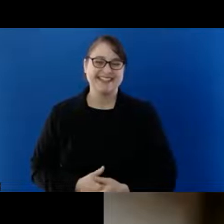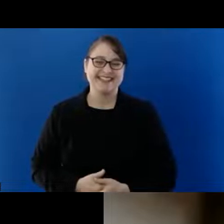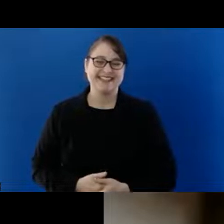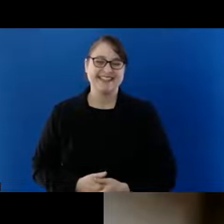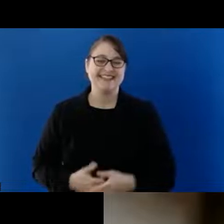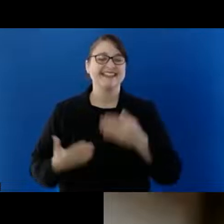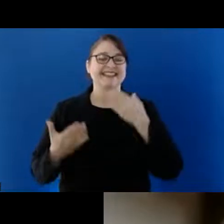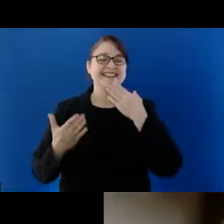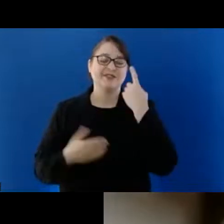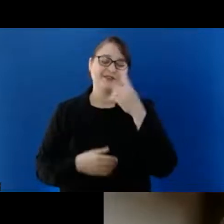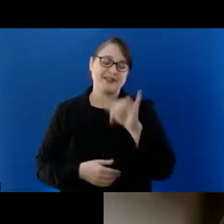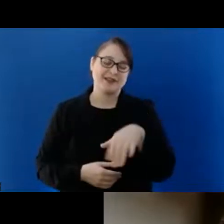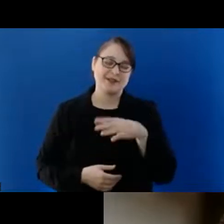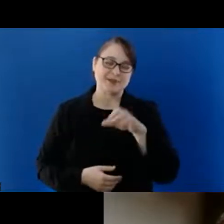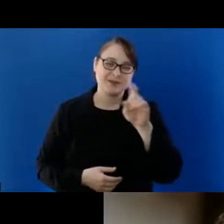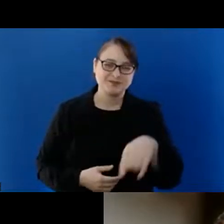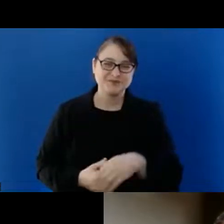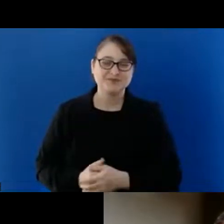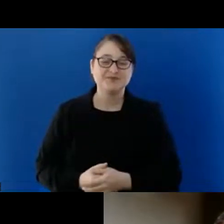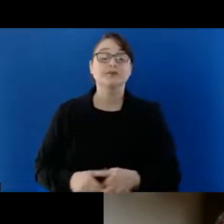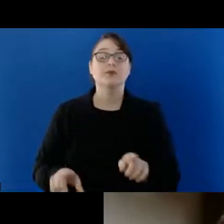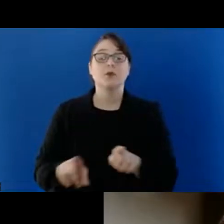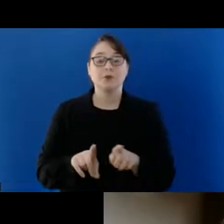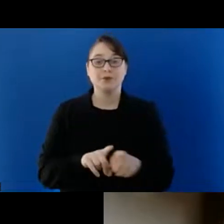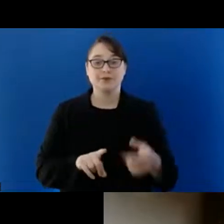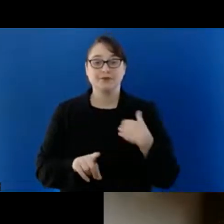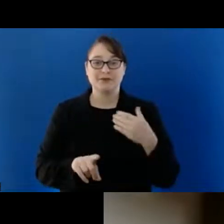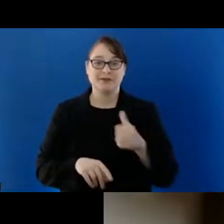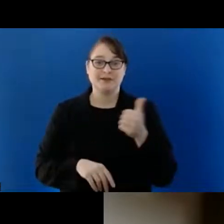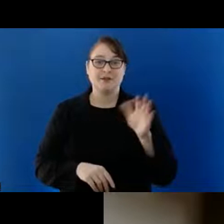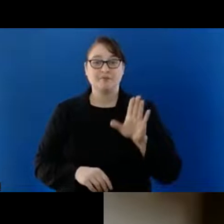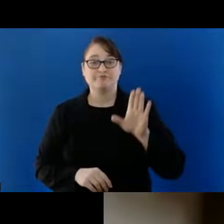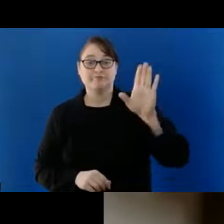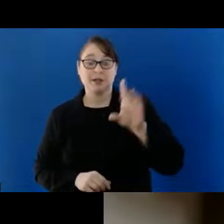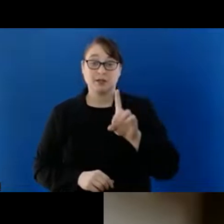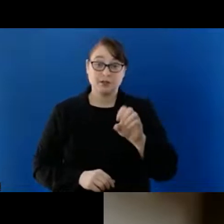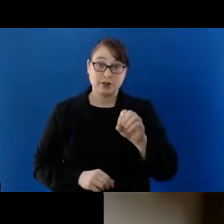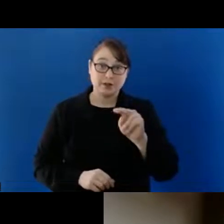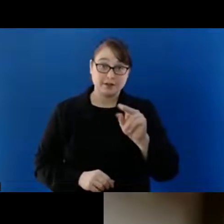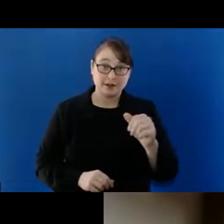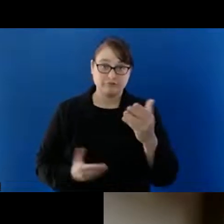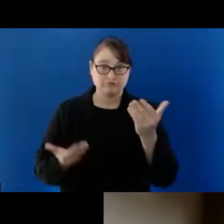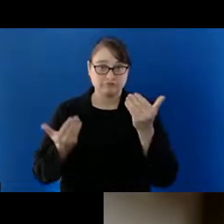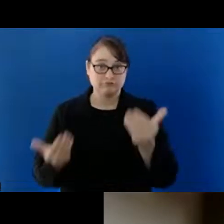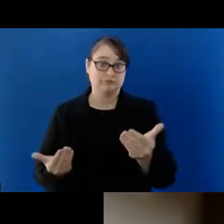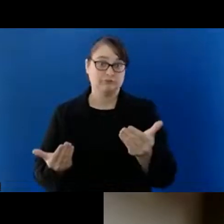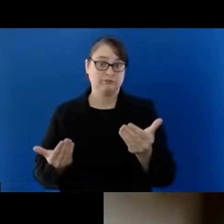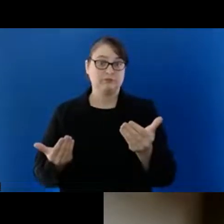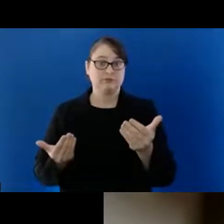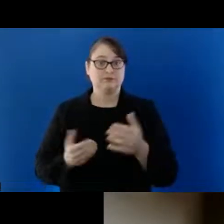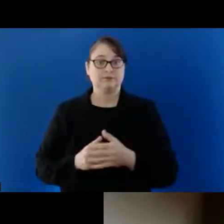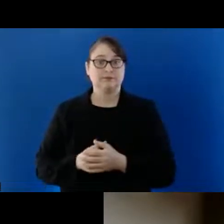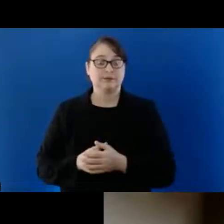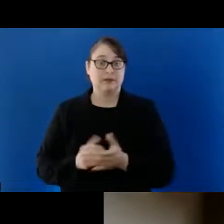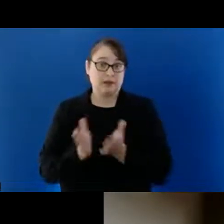Thank you for that question. We also have another participant. Donna, do you want to go ahead and